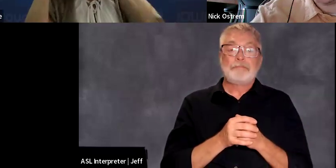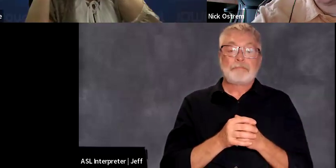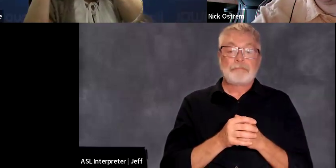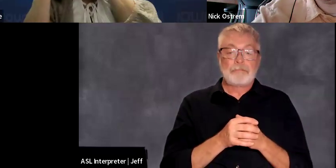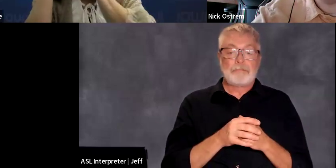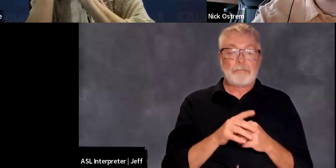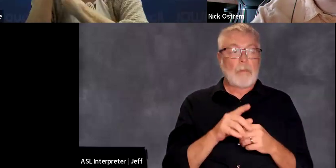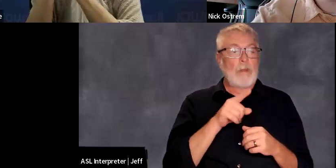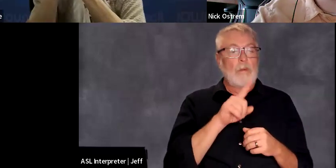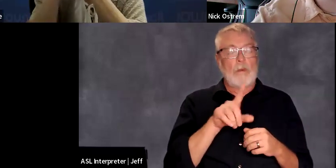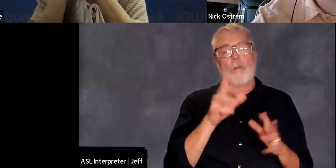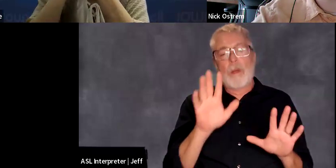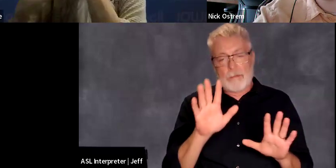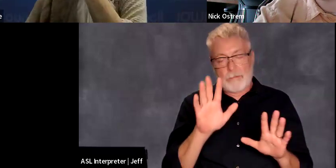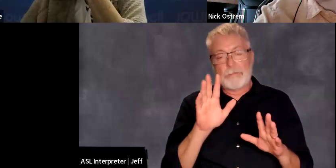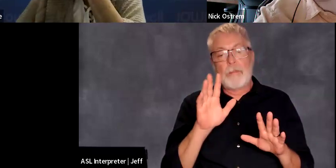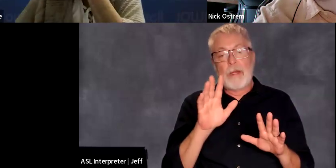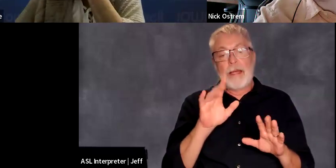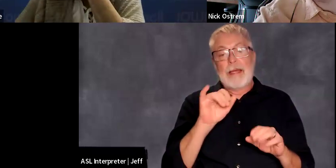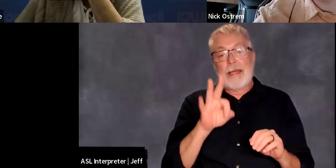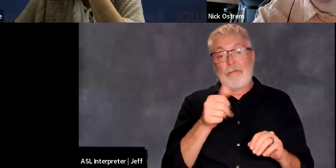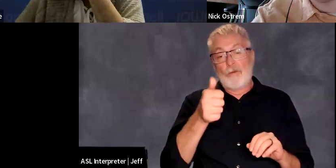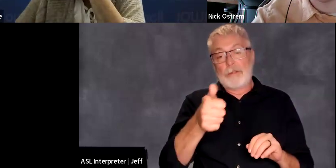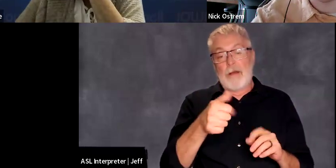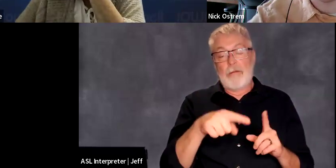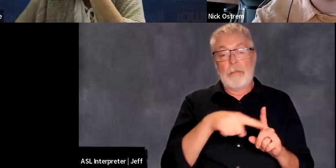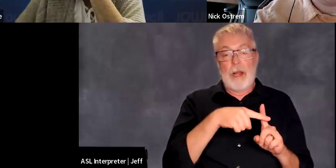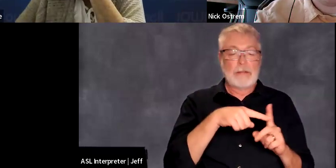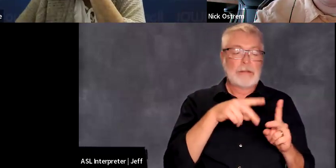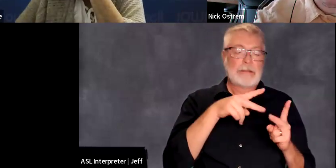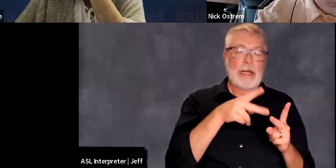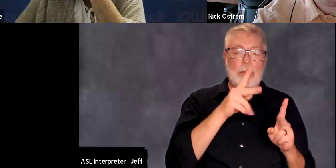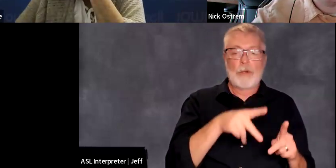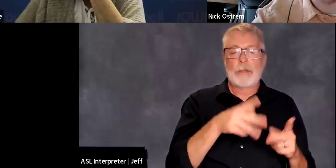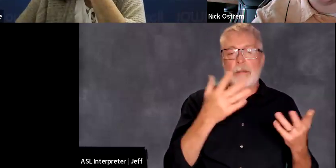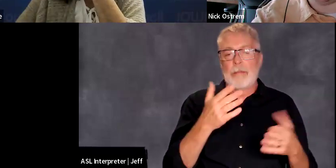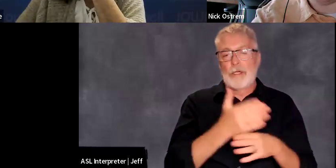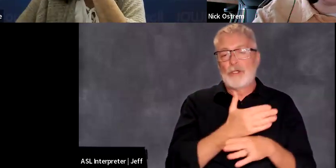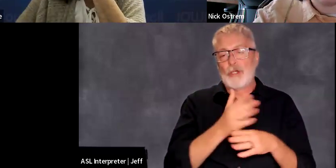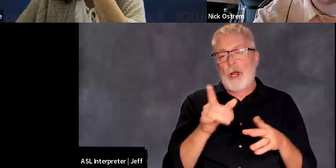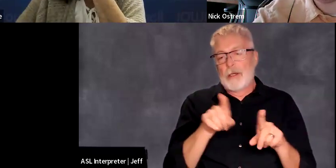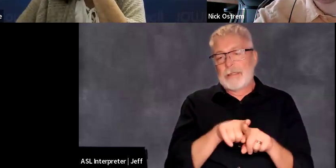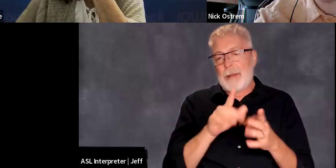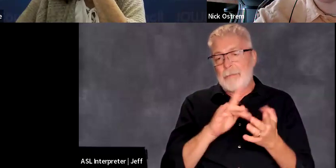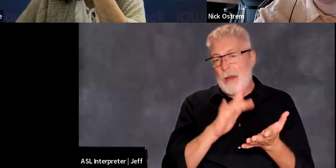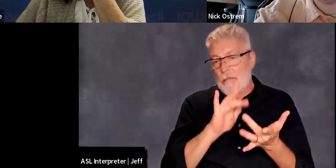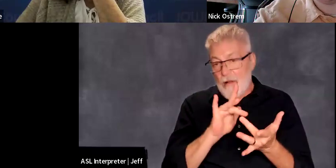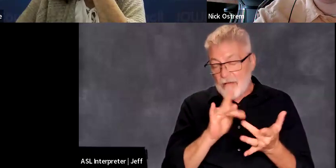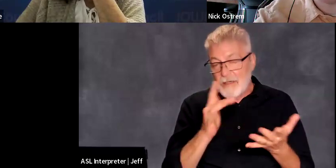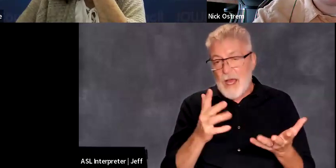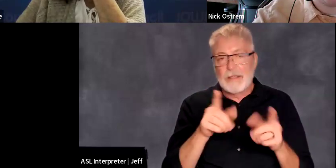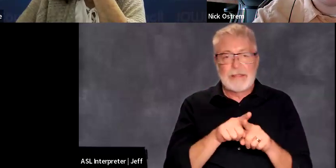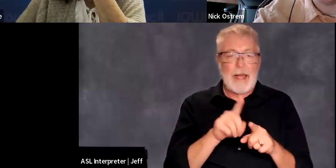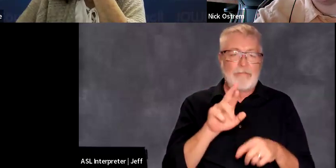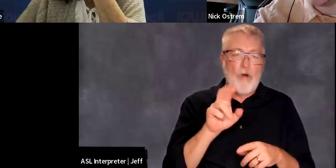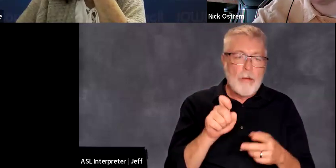we only have you can if you and your second person share all of the same medical contacts, same